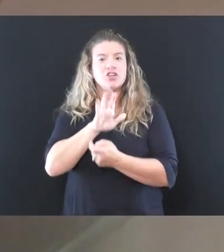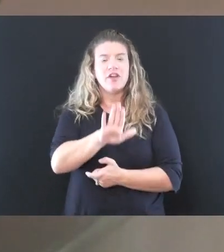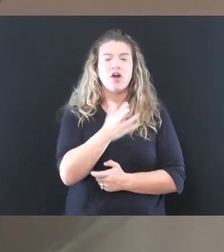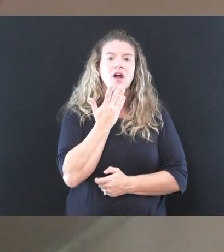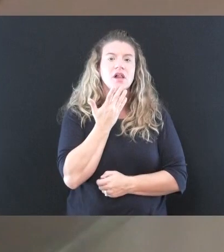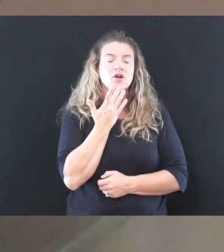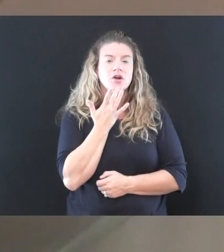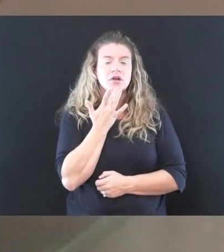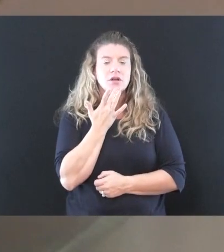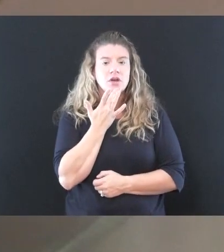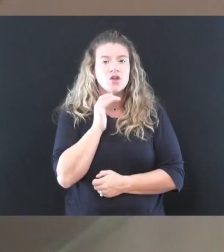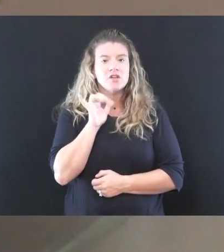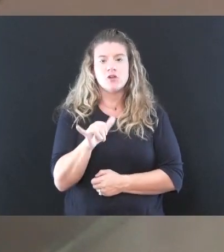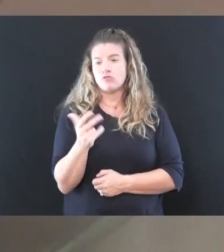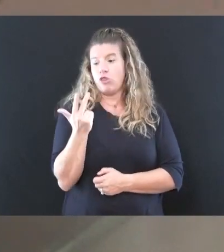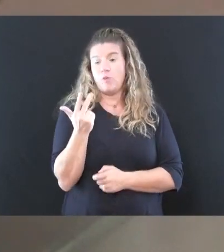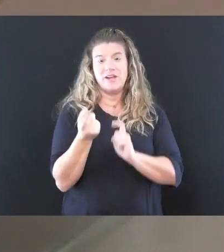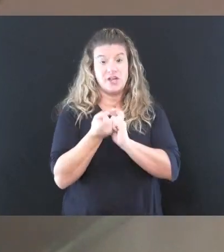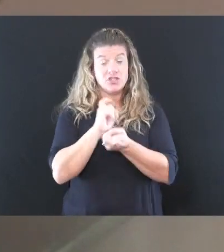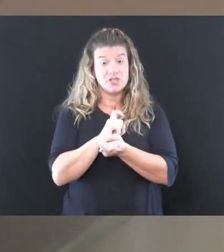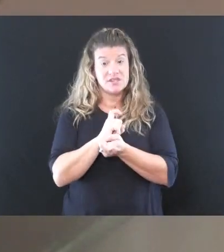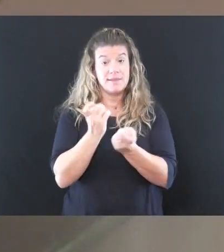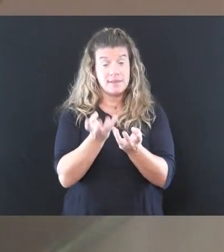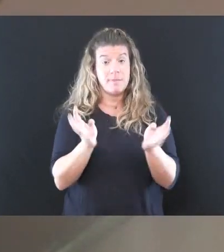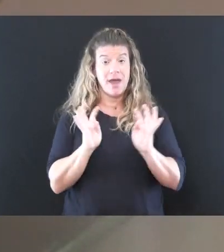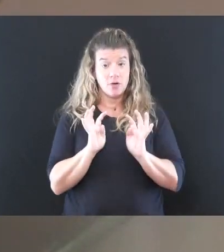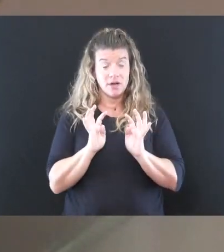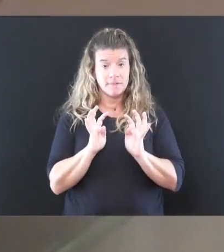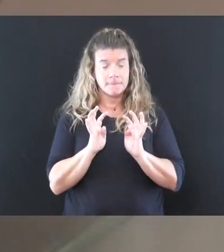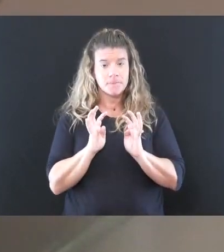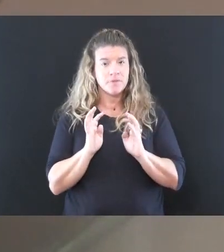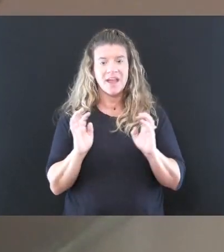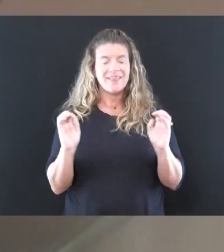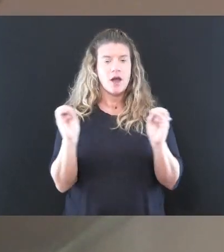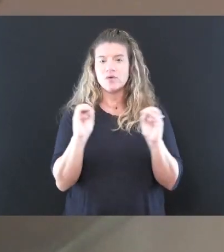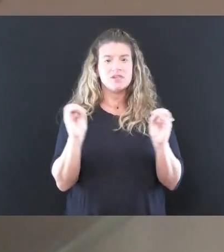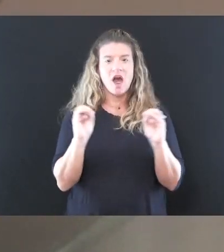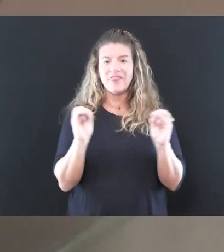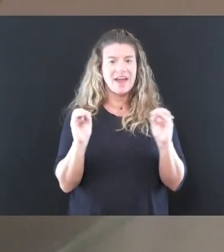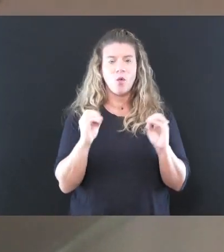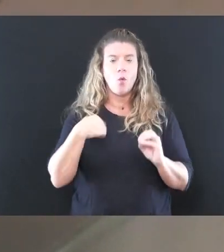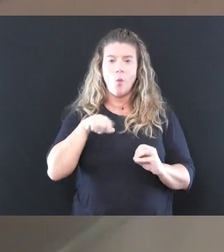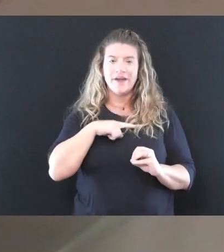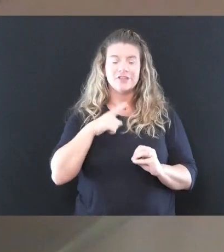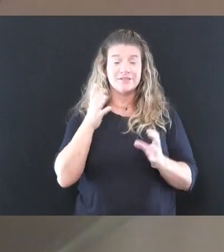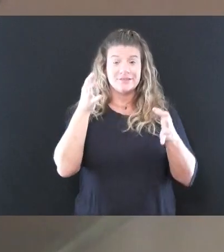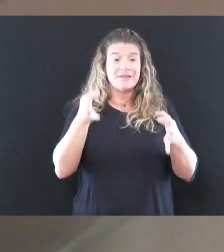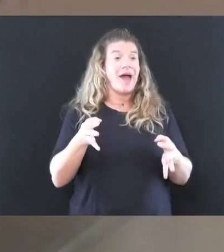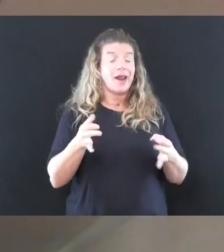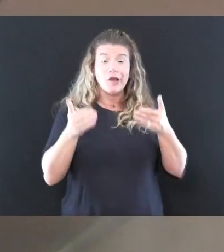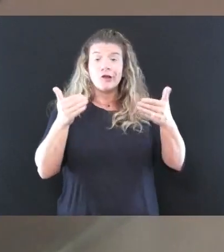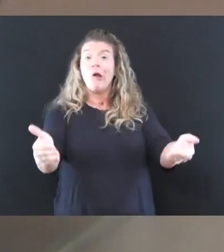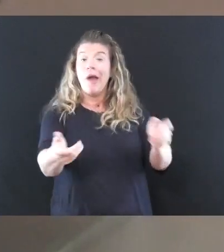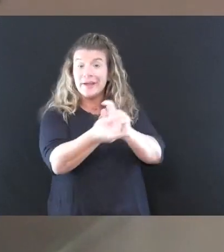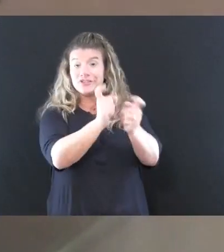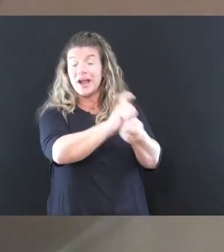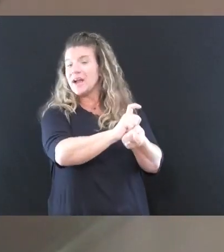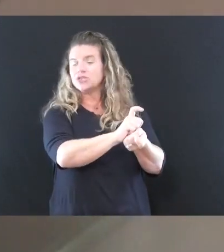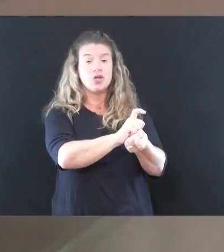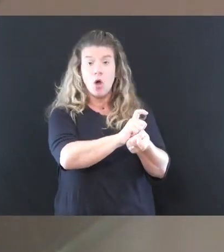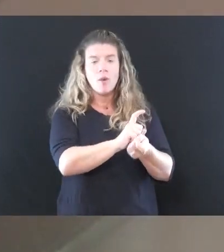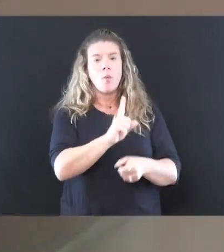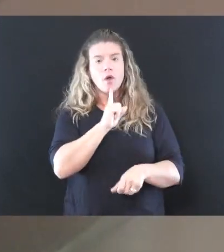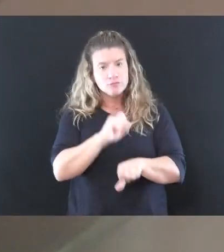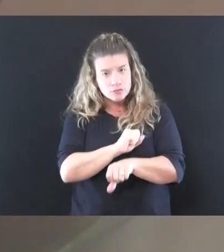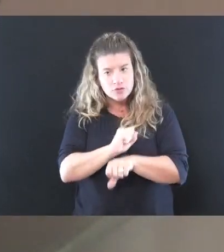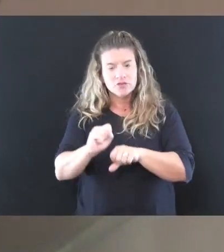color coding. So those were the 3 changes, none of which were things that we made just by our own decision point. It was really